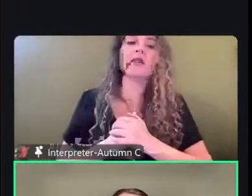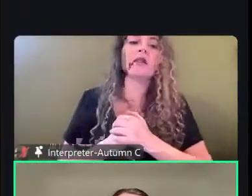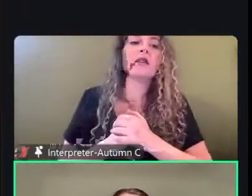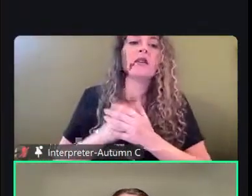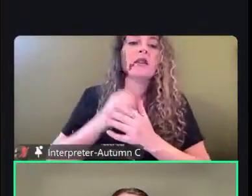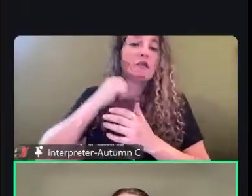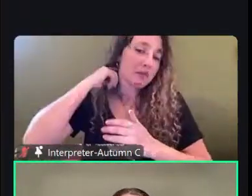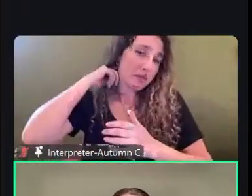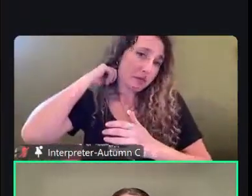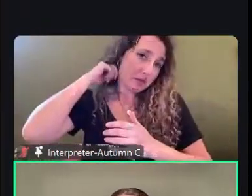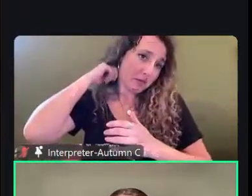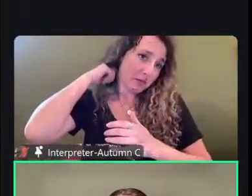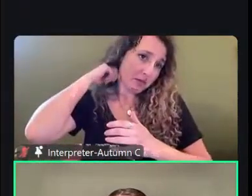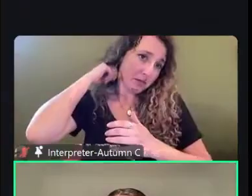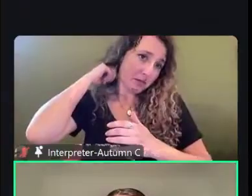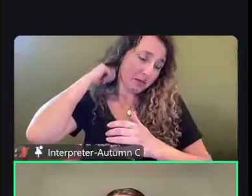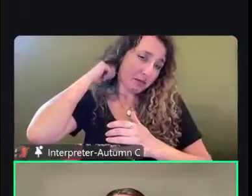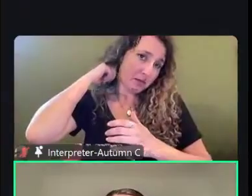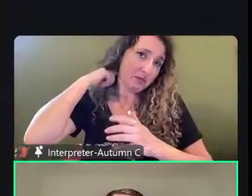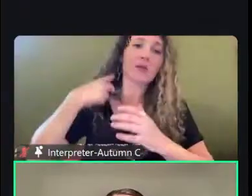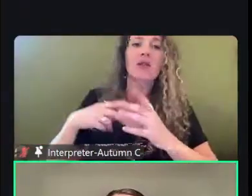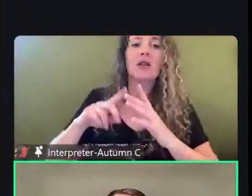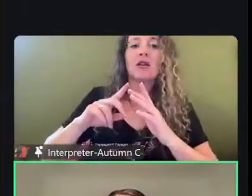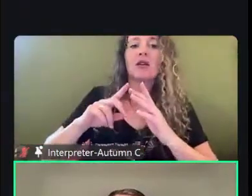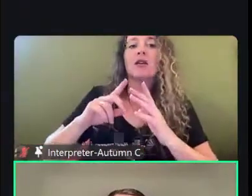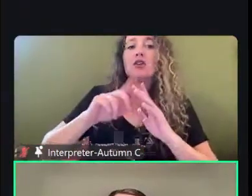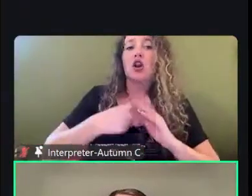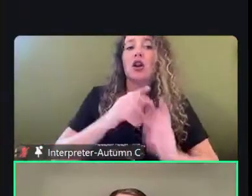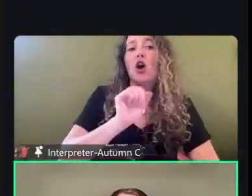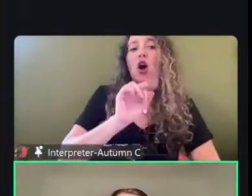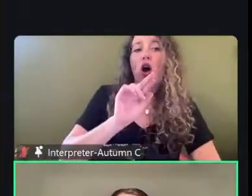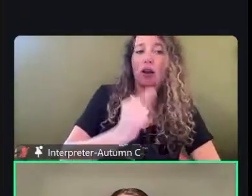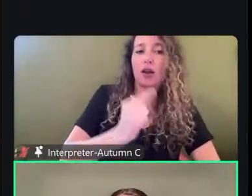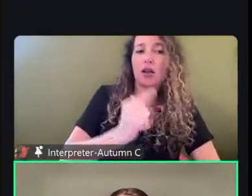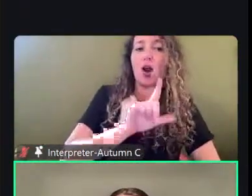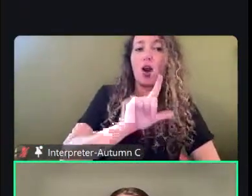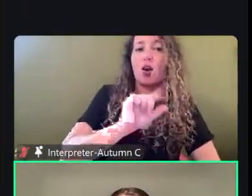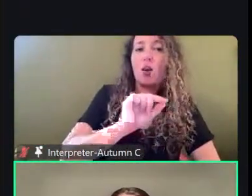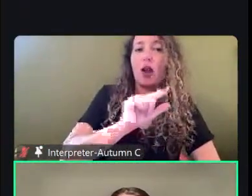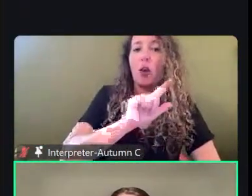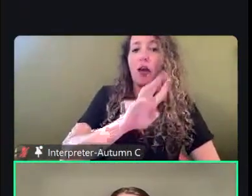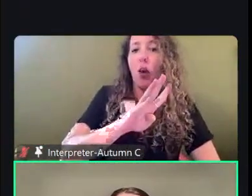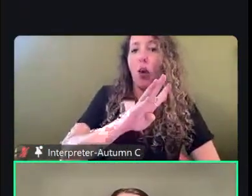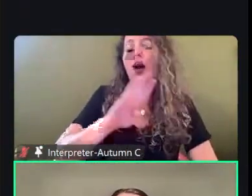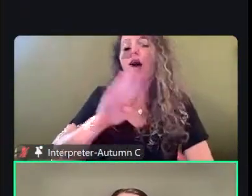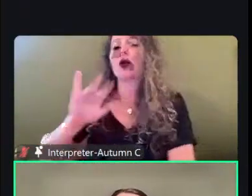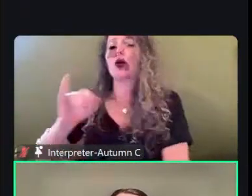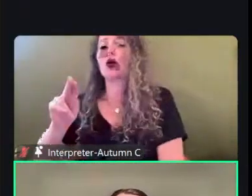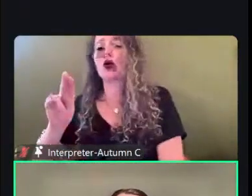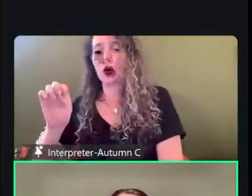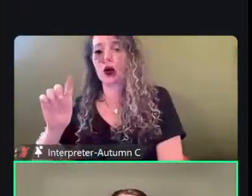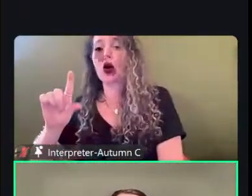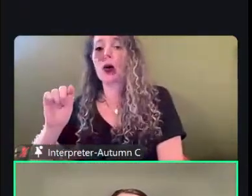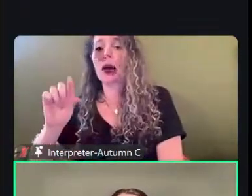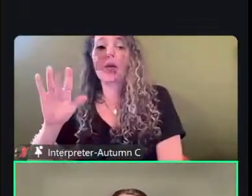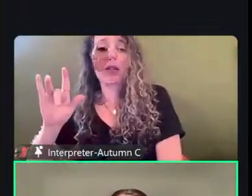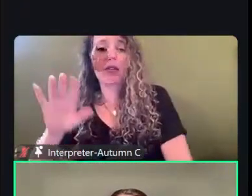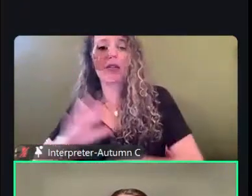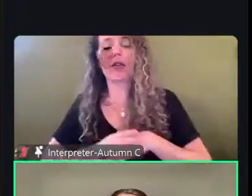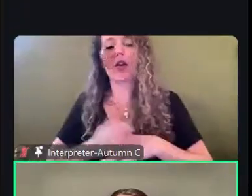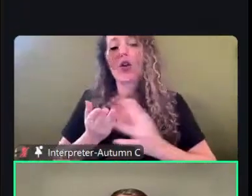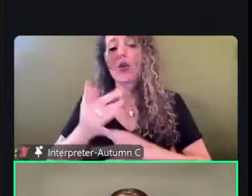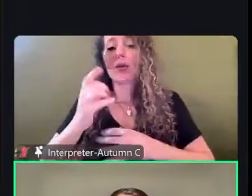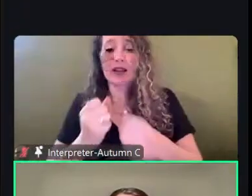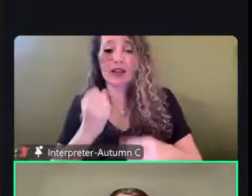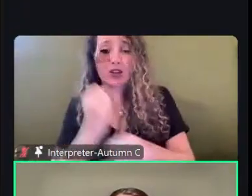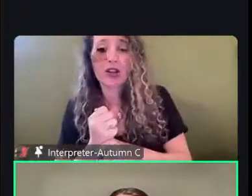This program went from August of 2024 through June 2025 for this initial pilot year. And throughout this year, we also